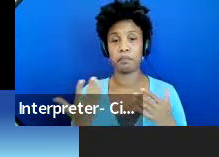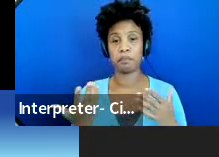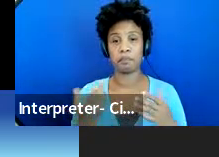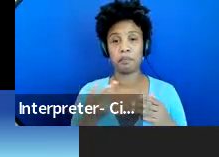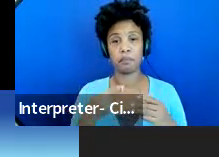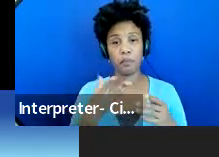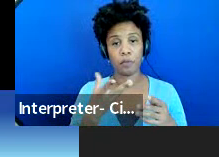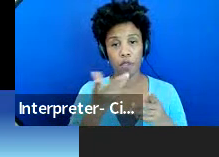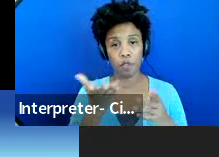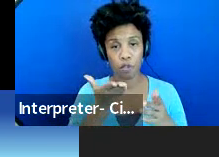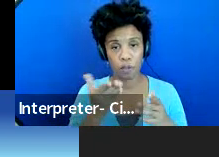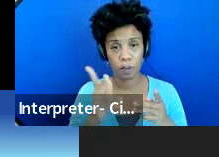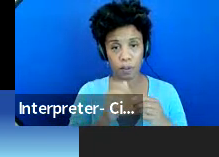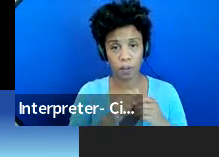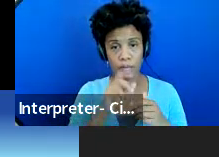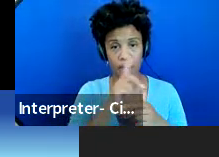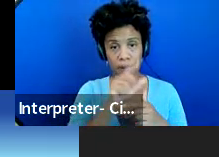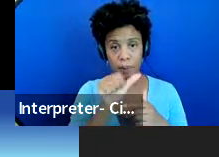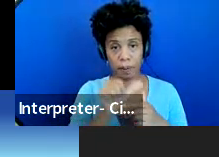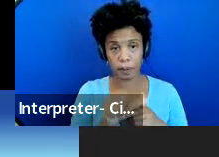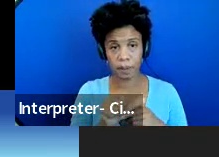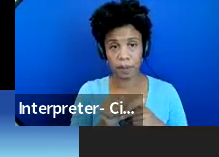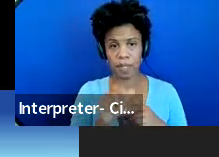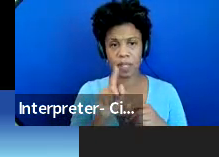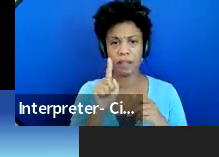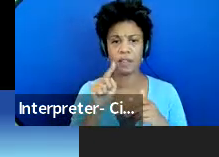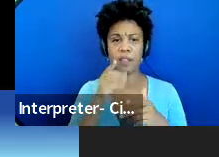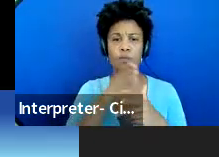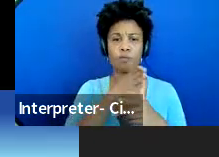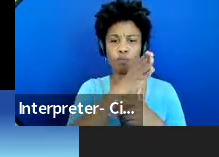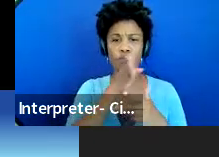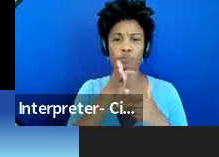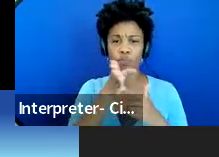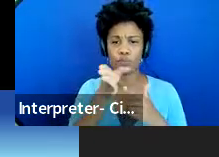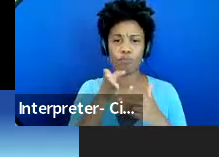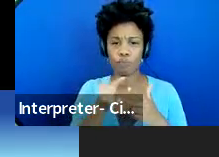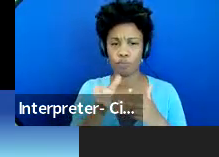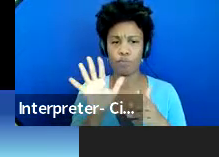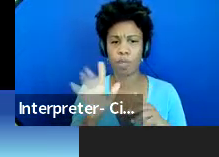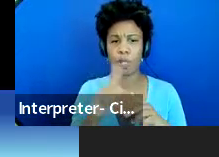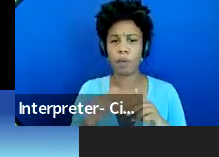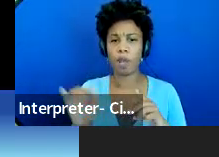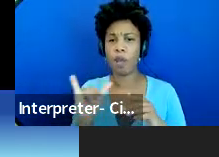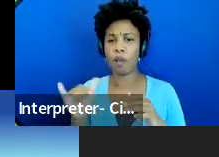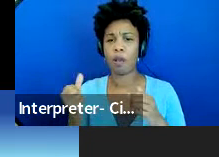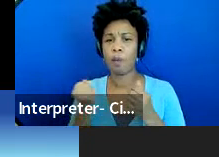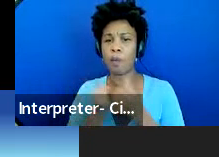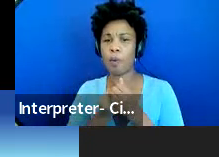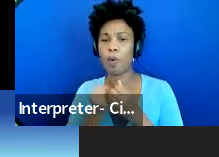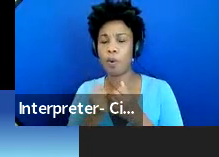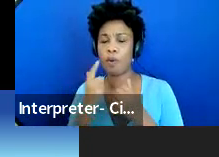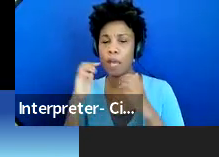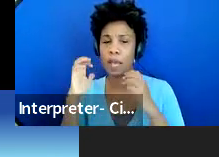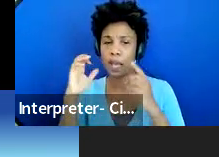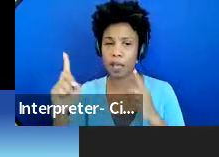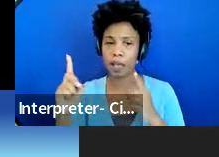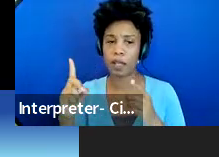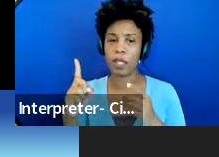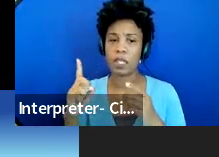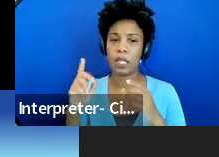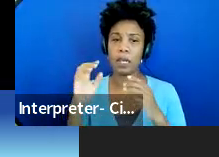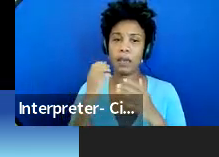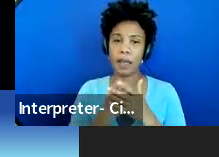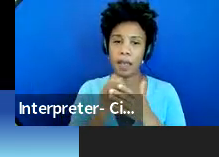of focus, but it's also looking at education, economic, and social aspects of rehabilitation. And